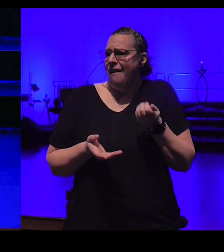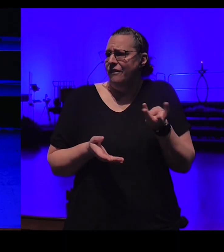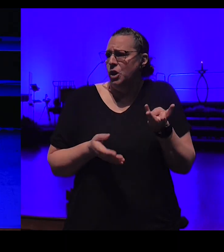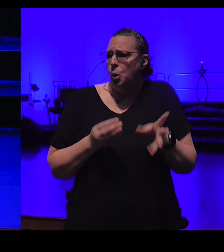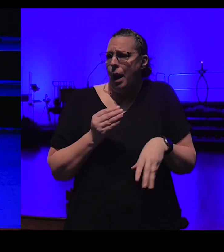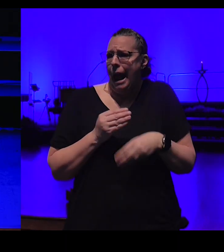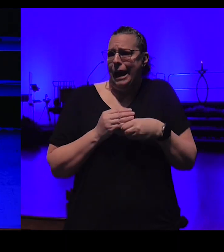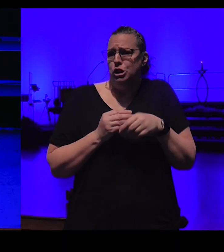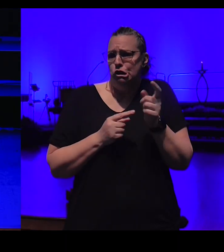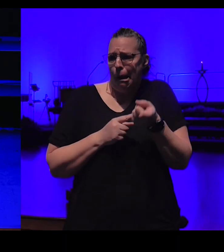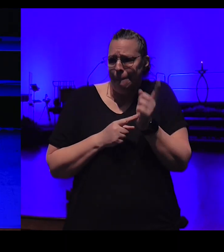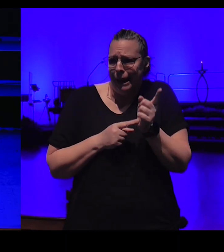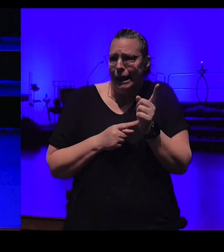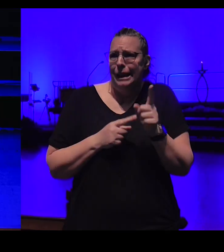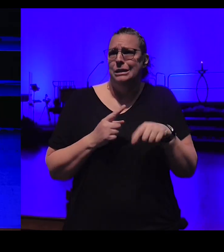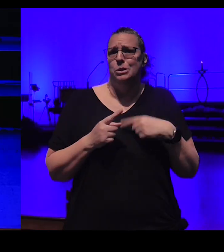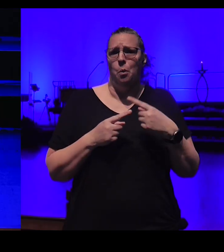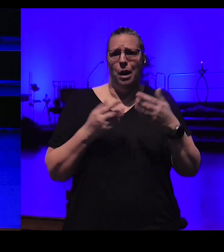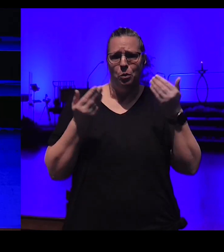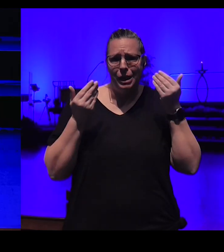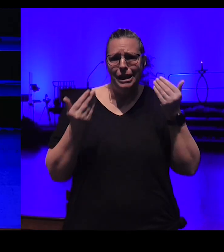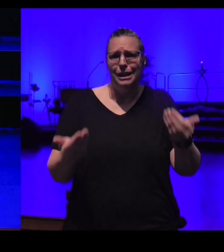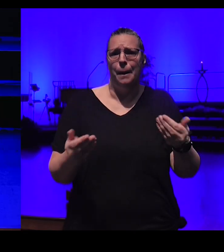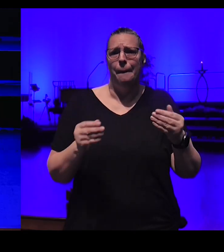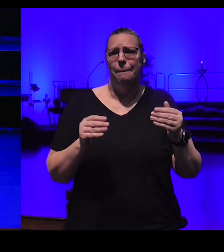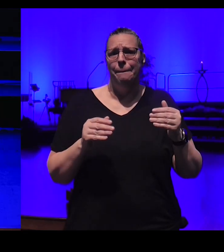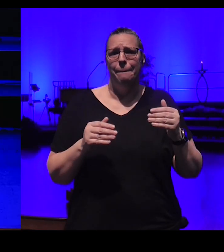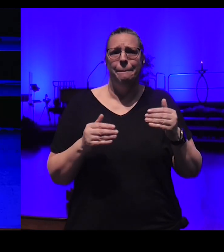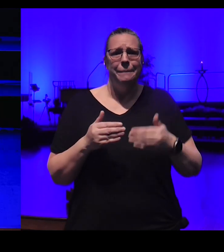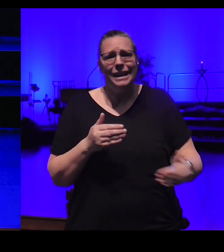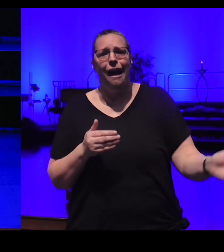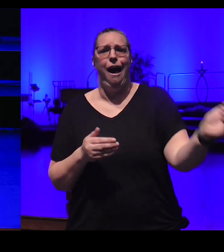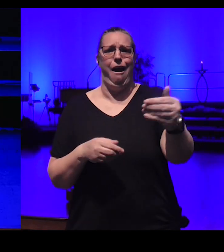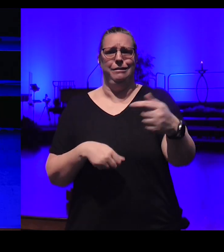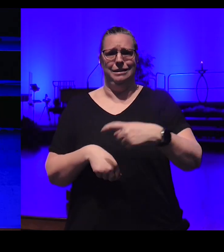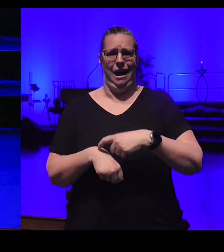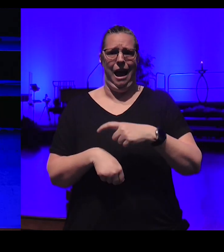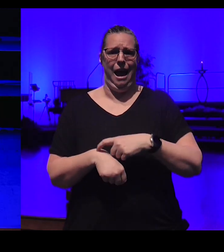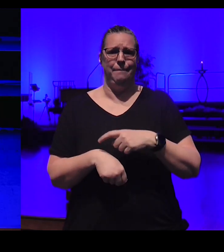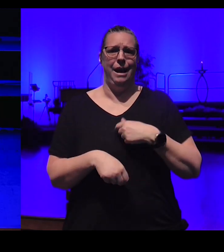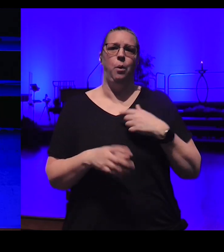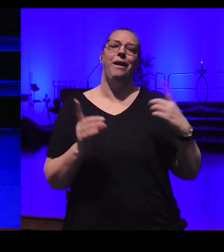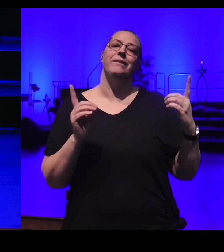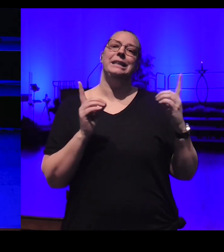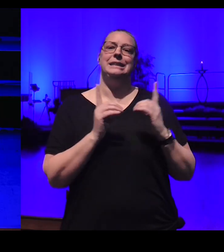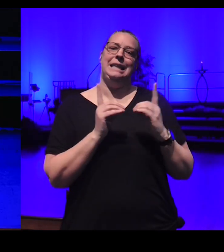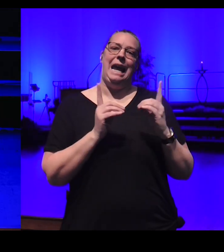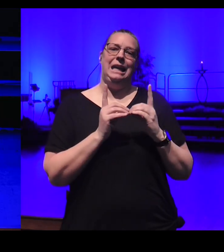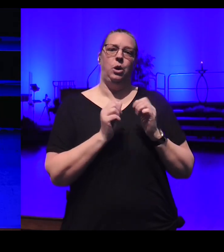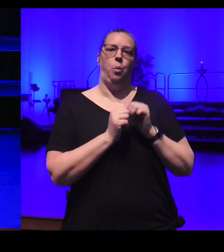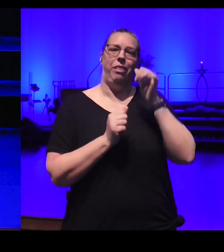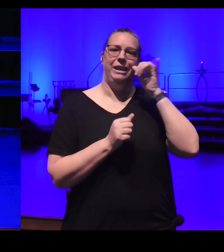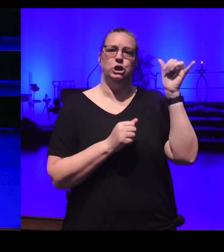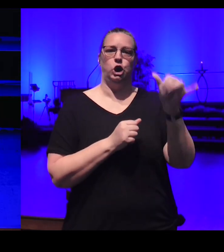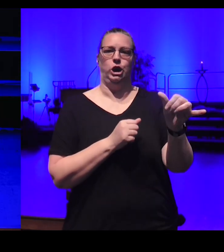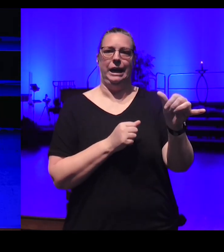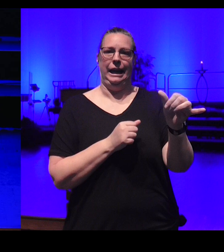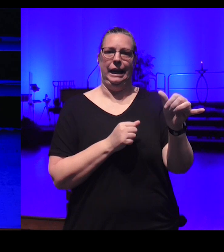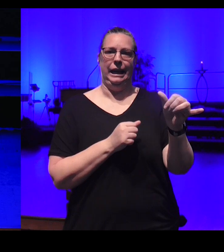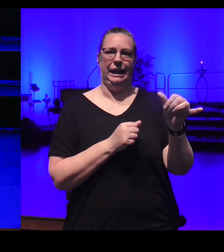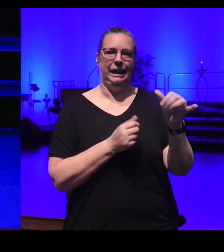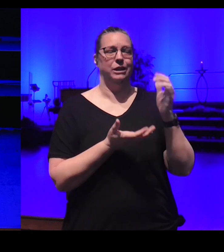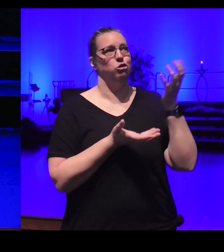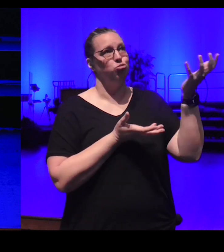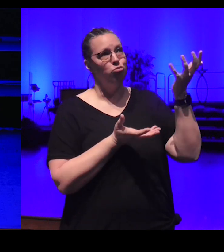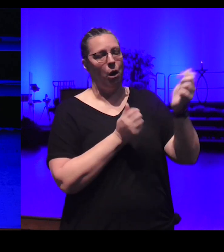minutes when we're moving beyond time and space and we have a date with eternity to commune with the